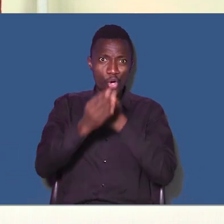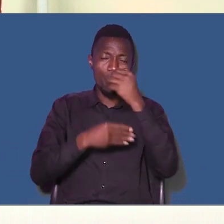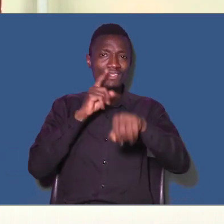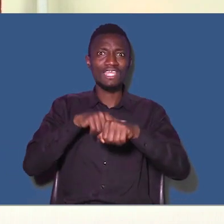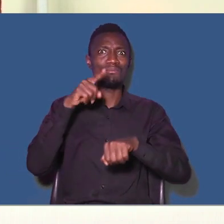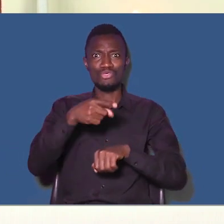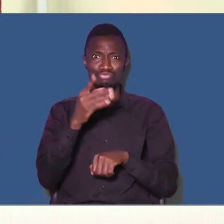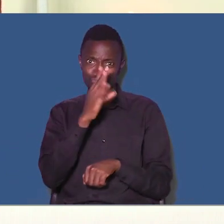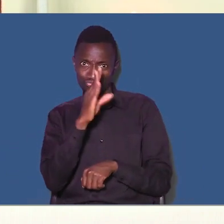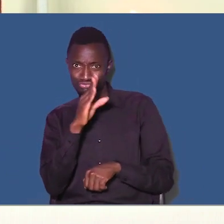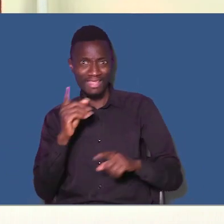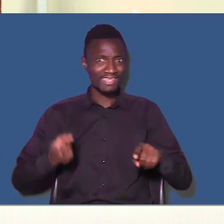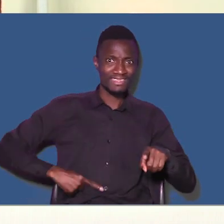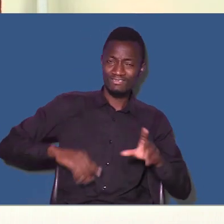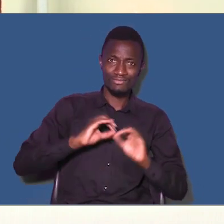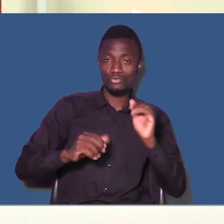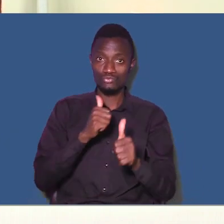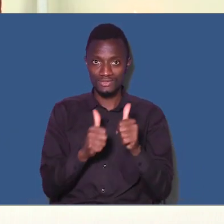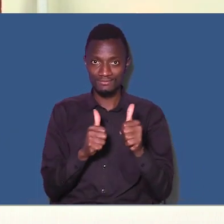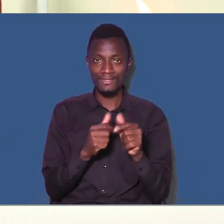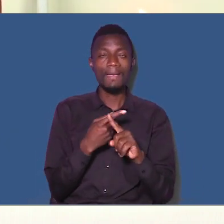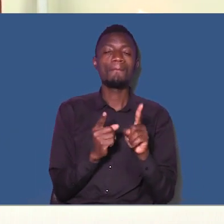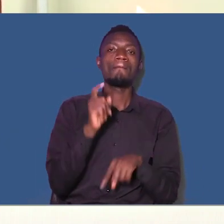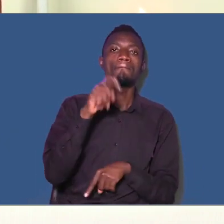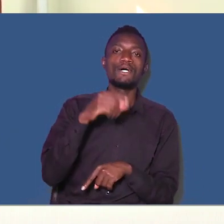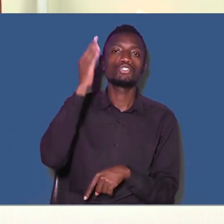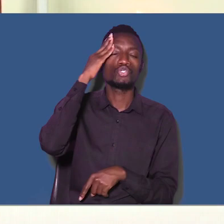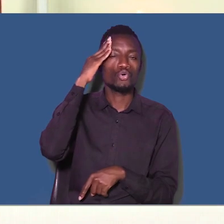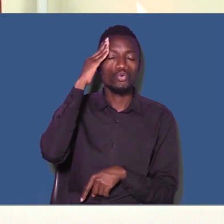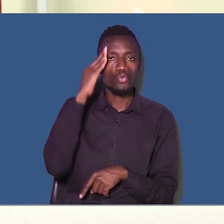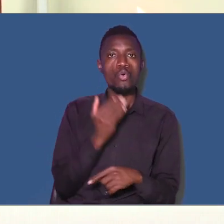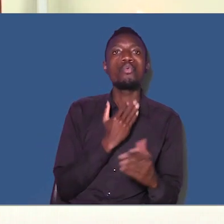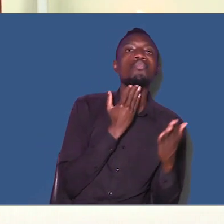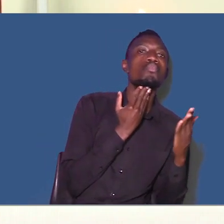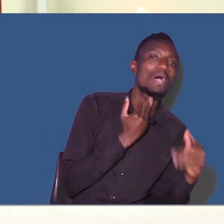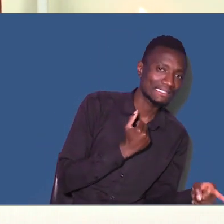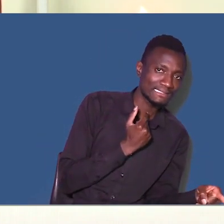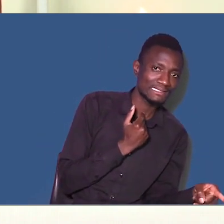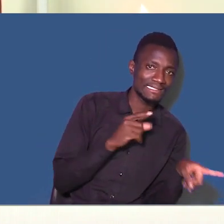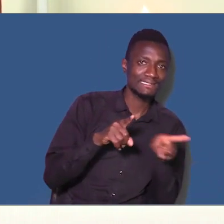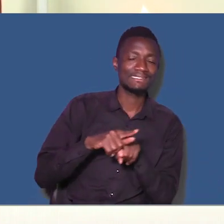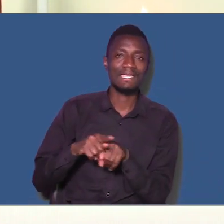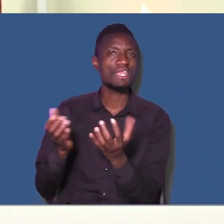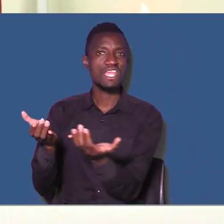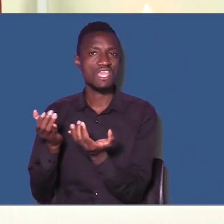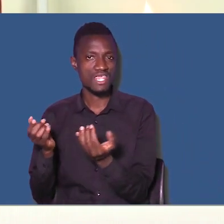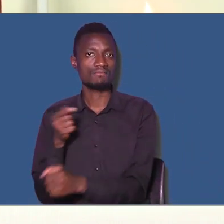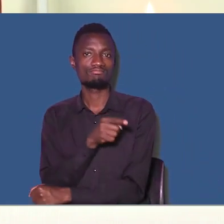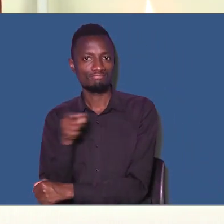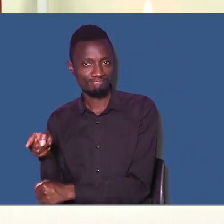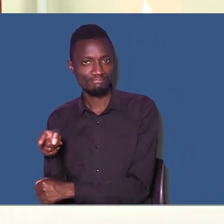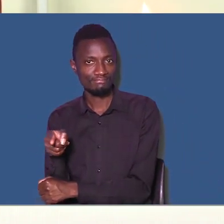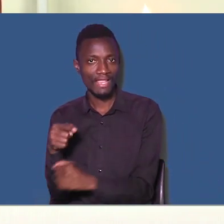differentiate between wants and needs. Most people want to feel good and